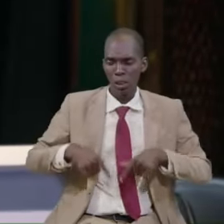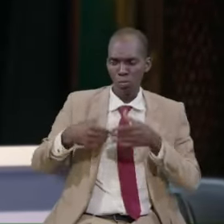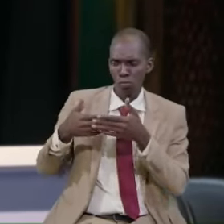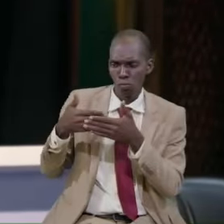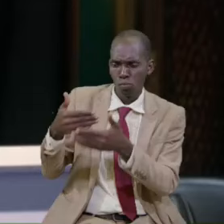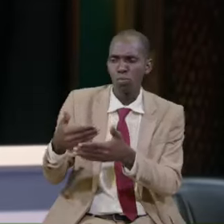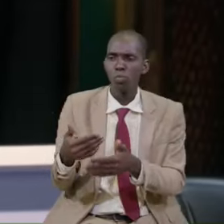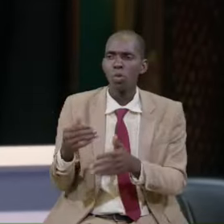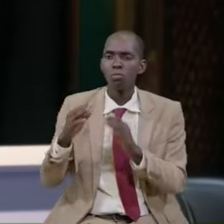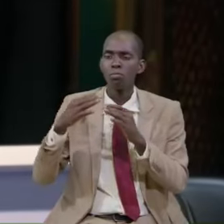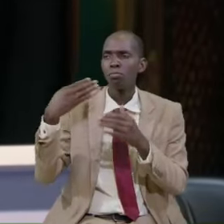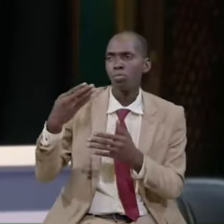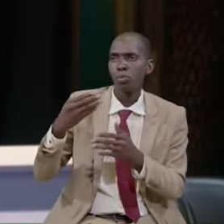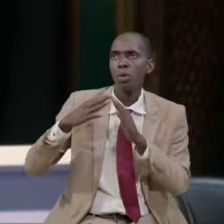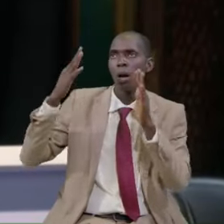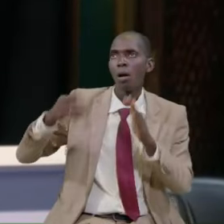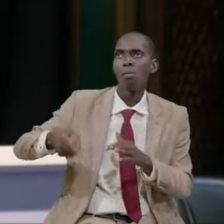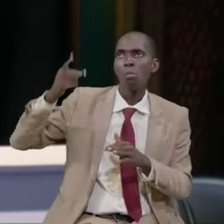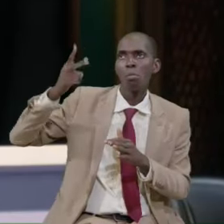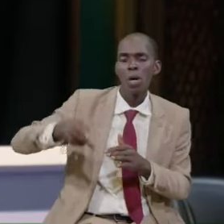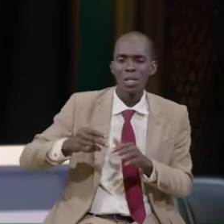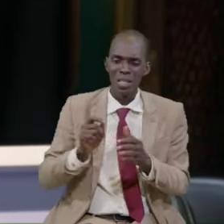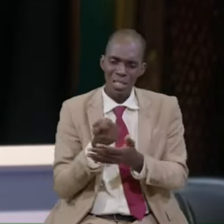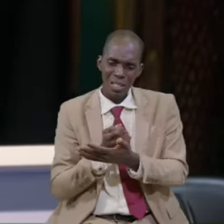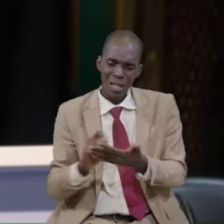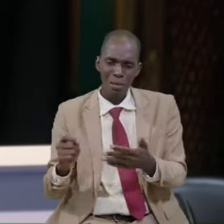you easily, give it to the counselors.